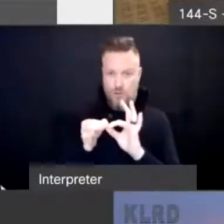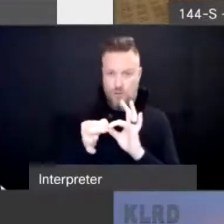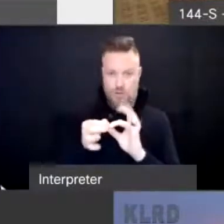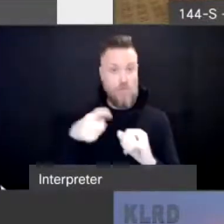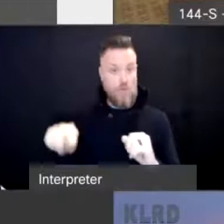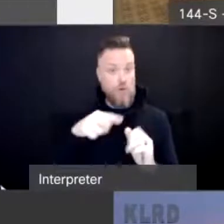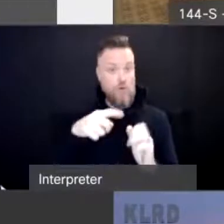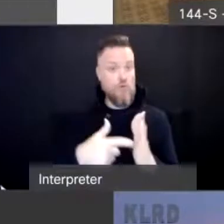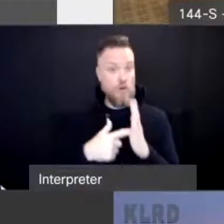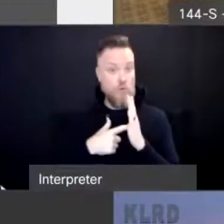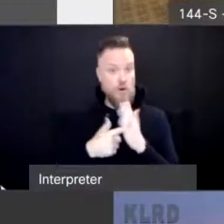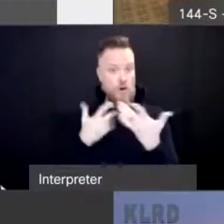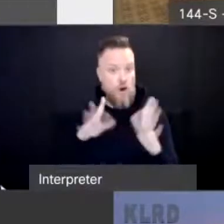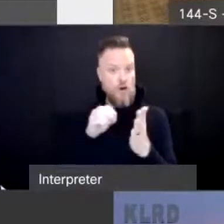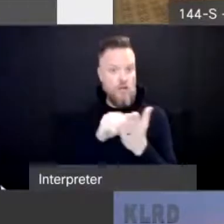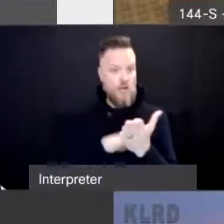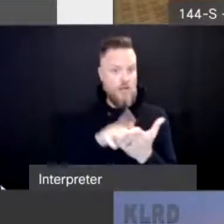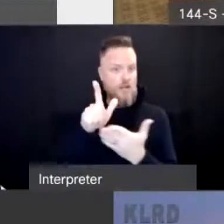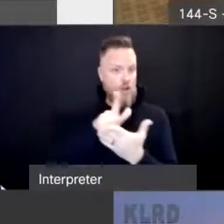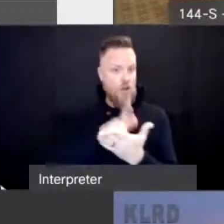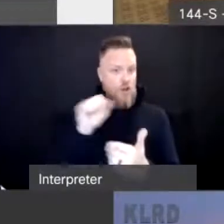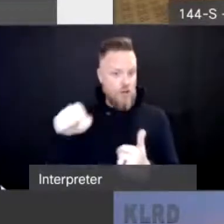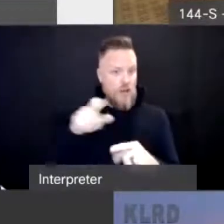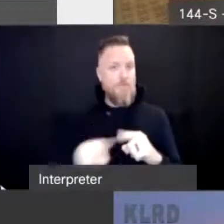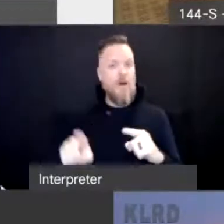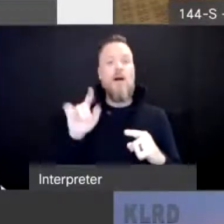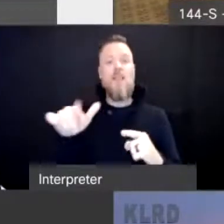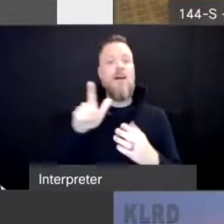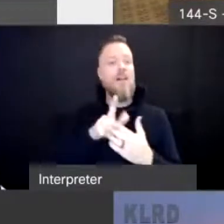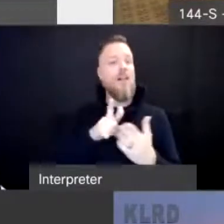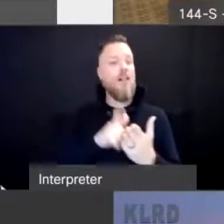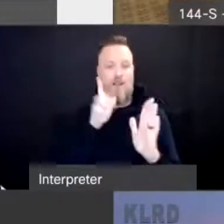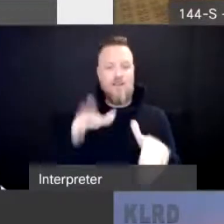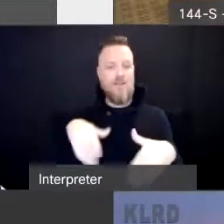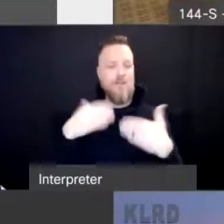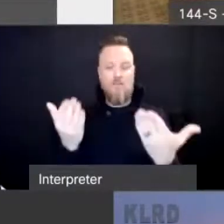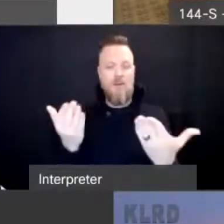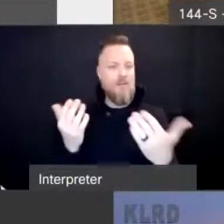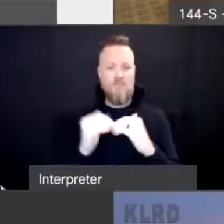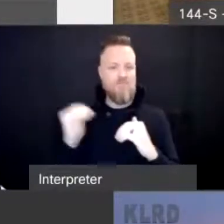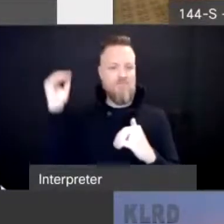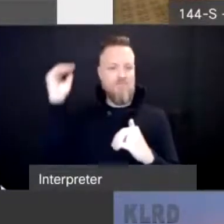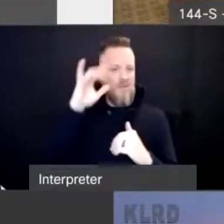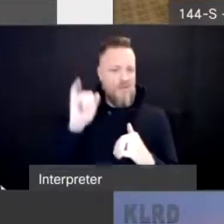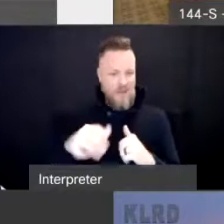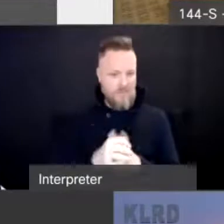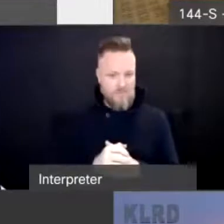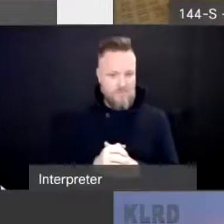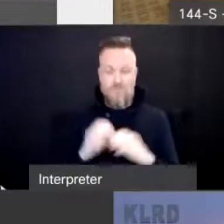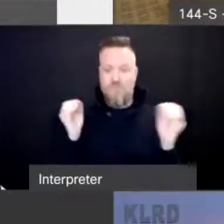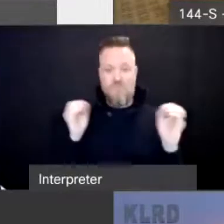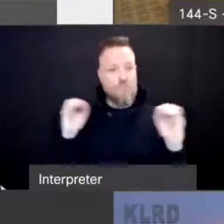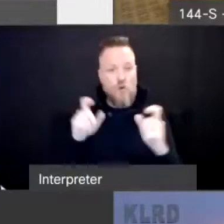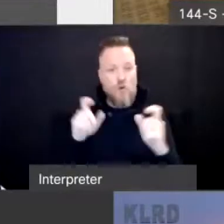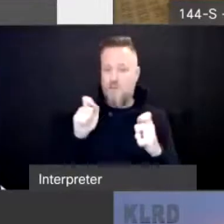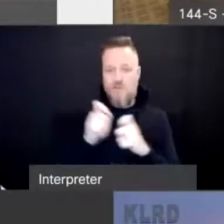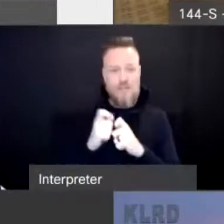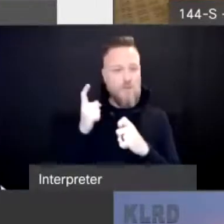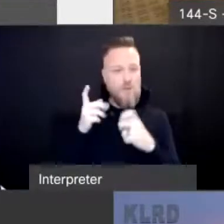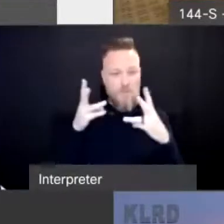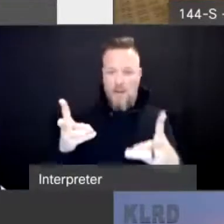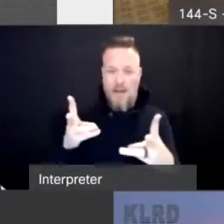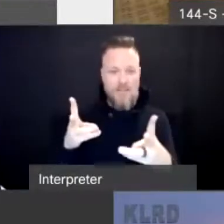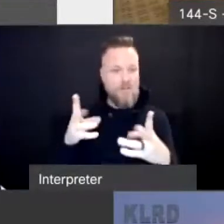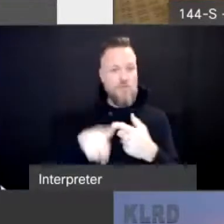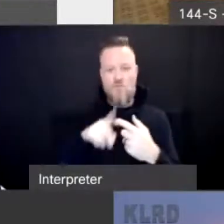requirements are already in law. However, the law doesn't provide much more beyond that. There is no specific manner or method for